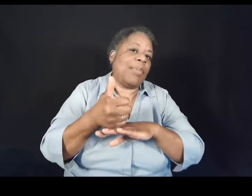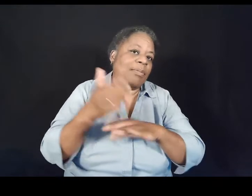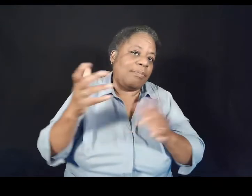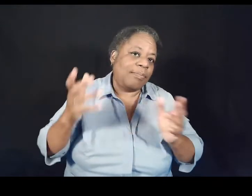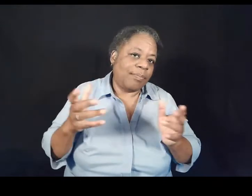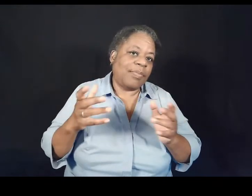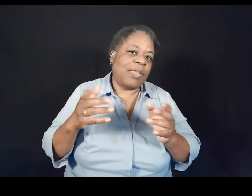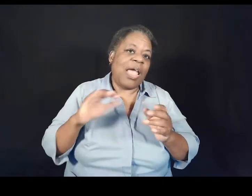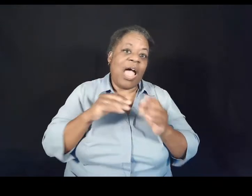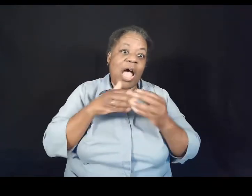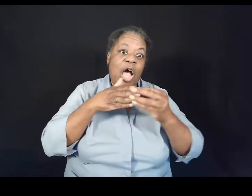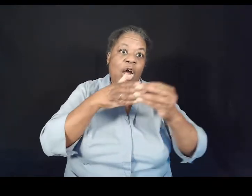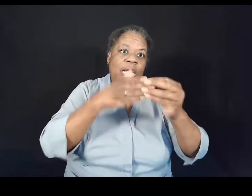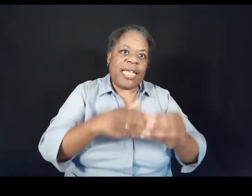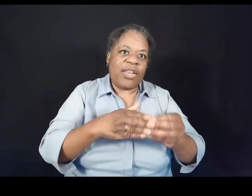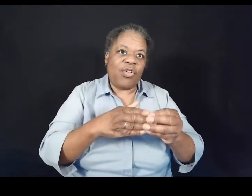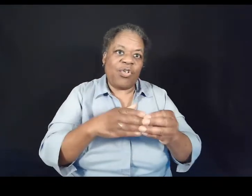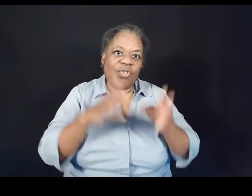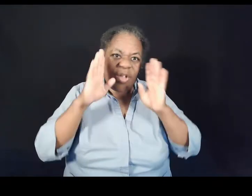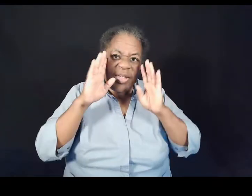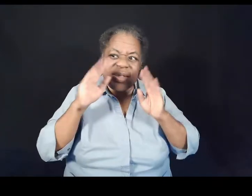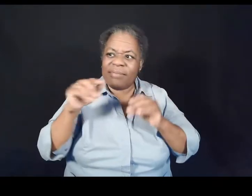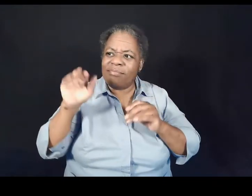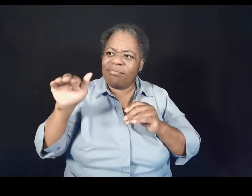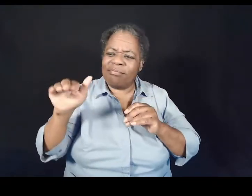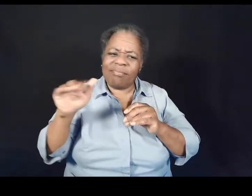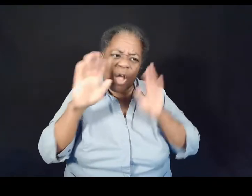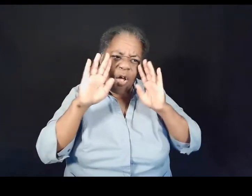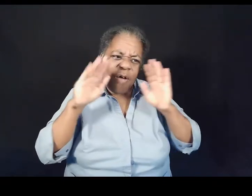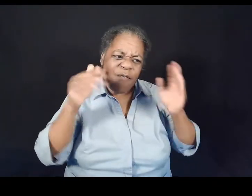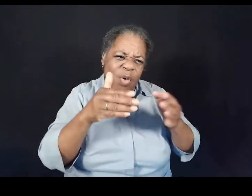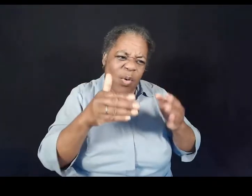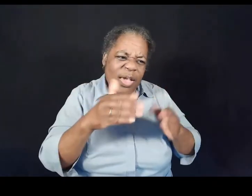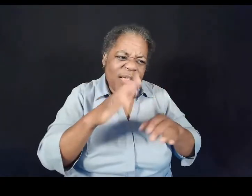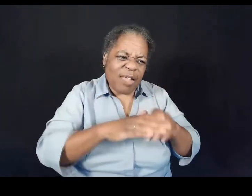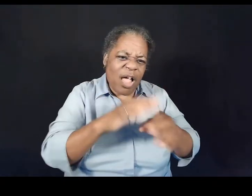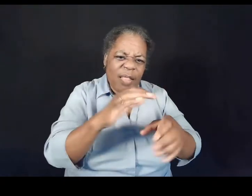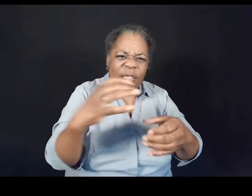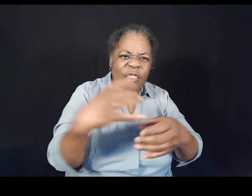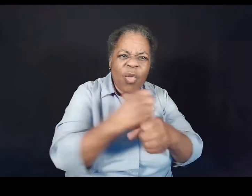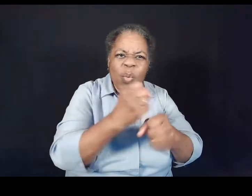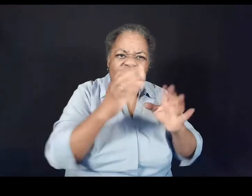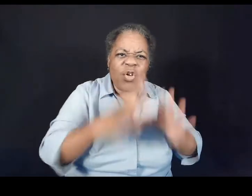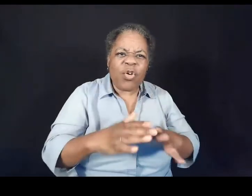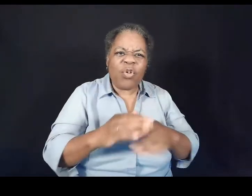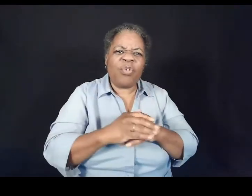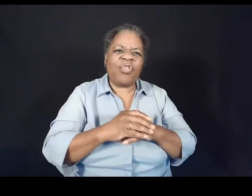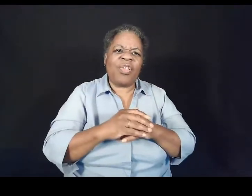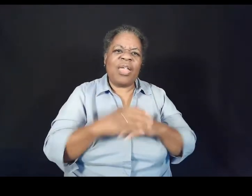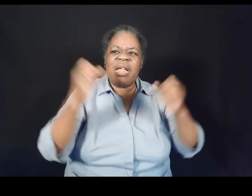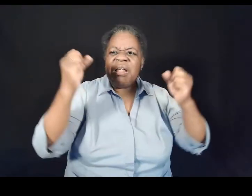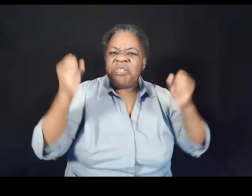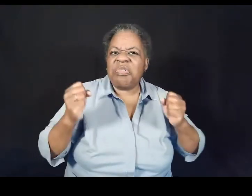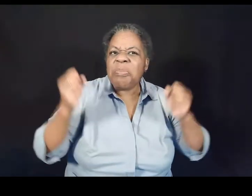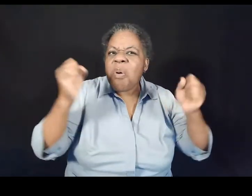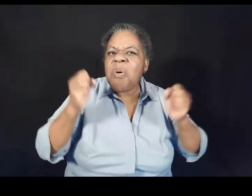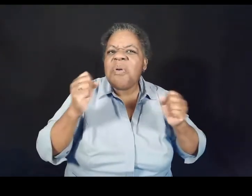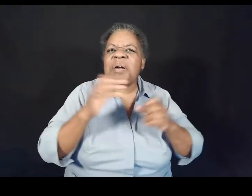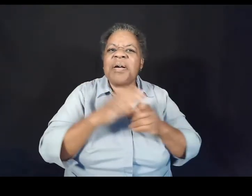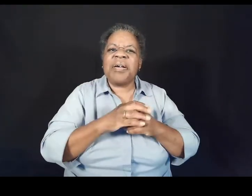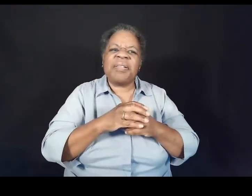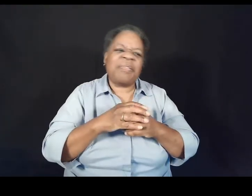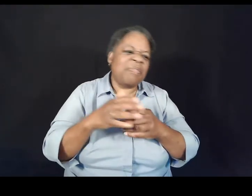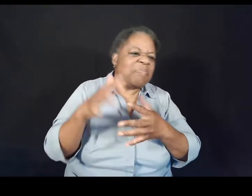after the winners, as he called them. The jocks, the cheerleaders, the class officers, the upper class juniors and